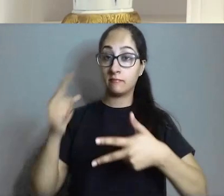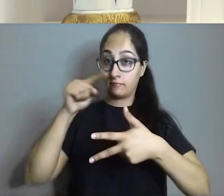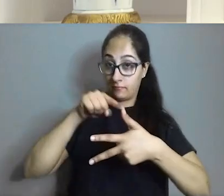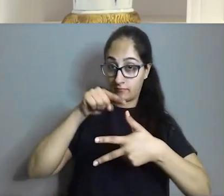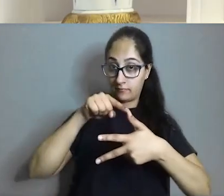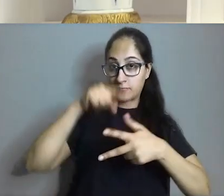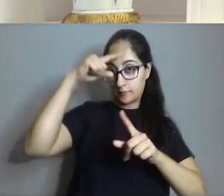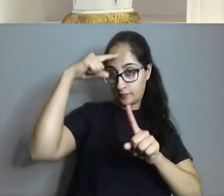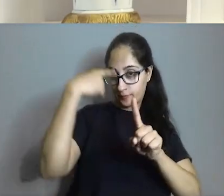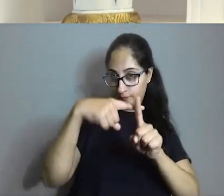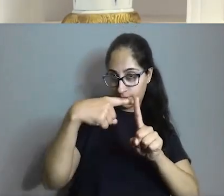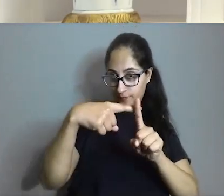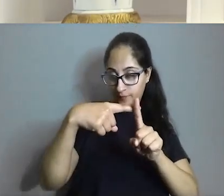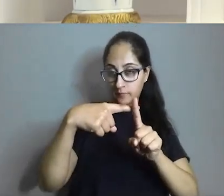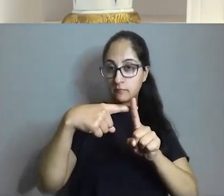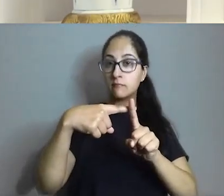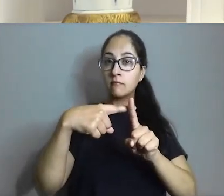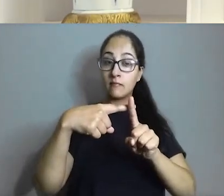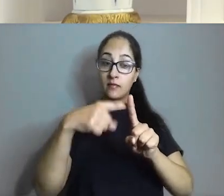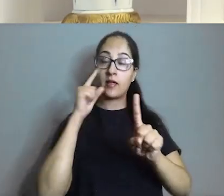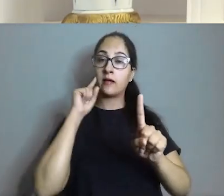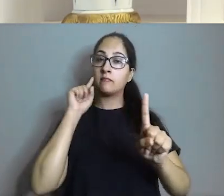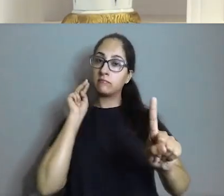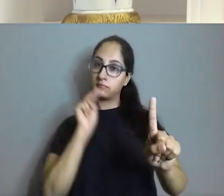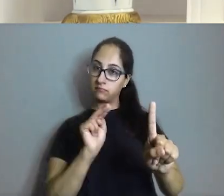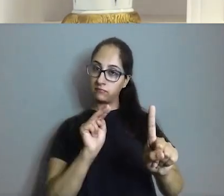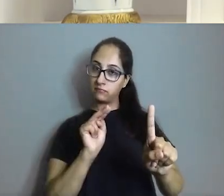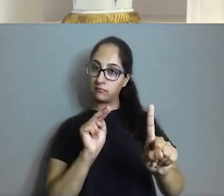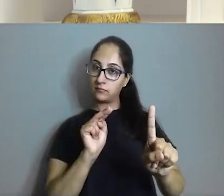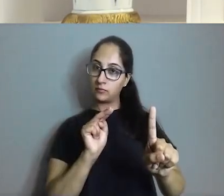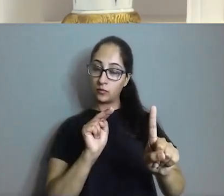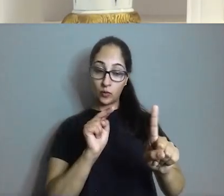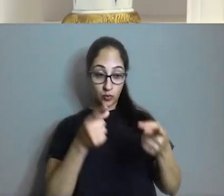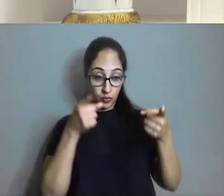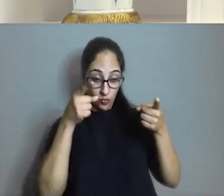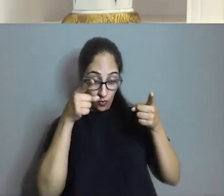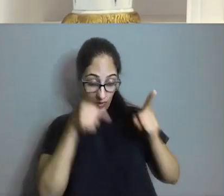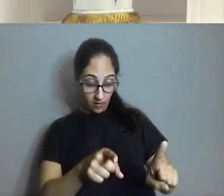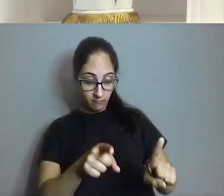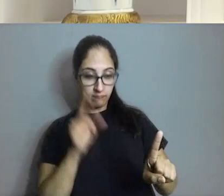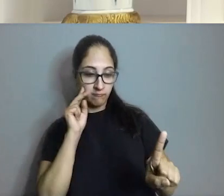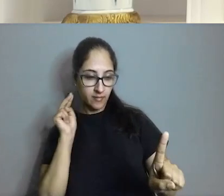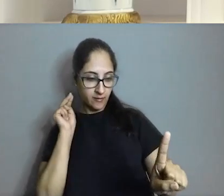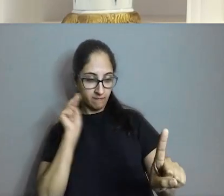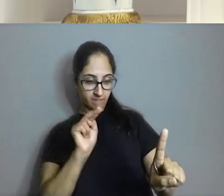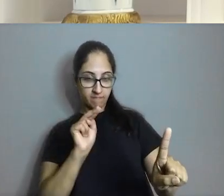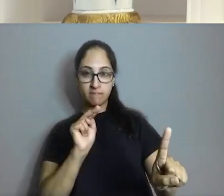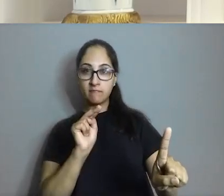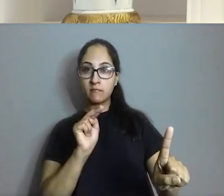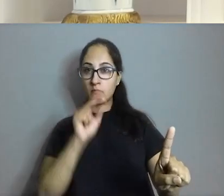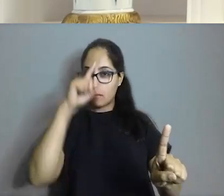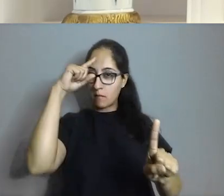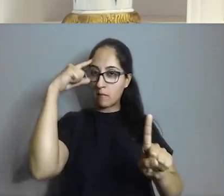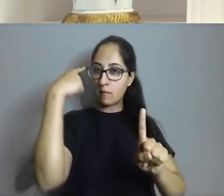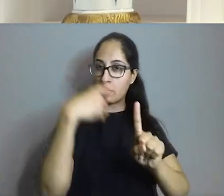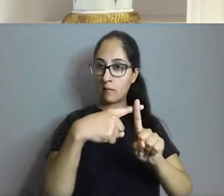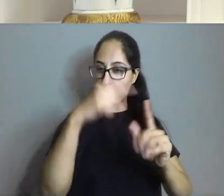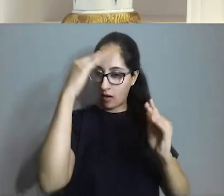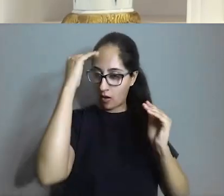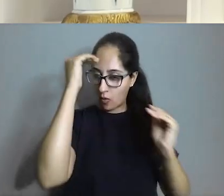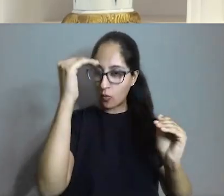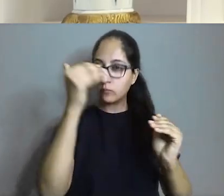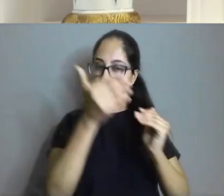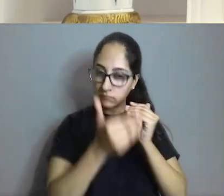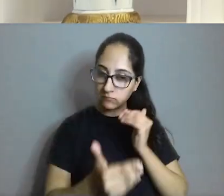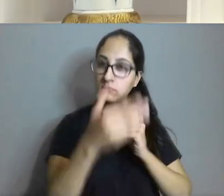Optimism is a lens through which we can view the events of our life, of having hope and confidence in the present